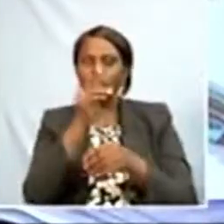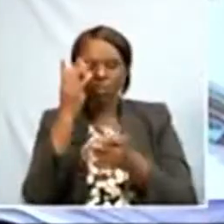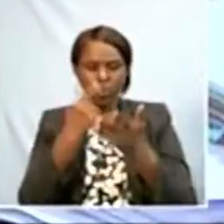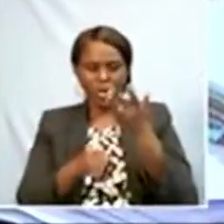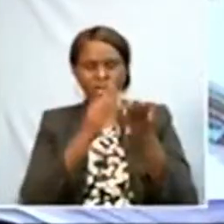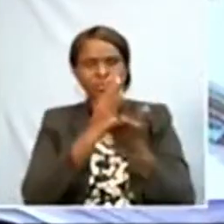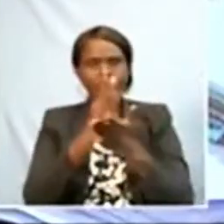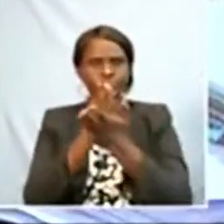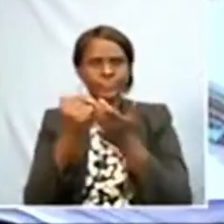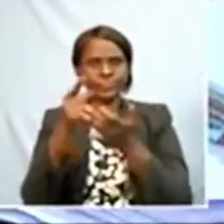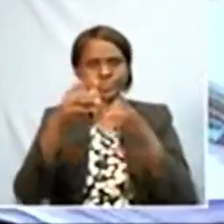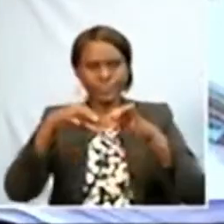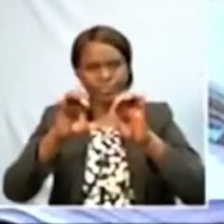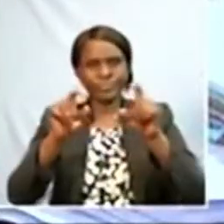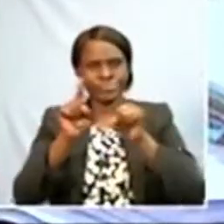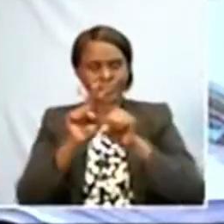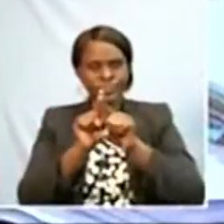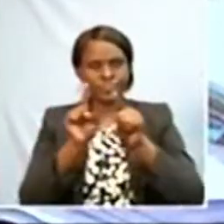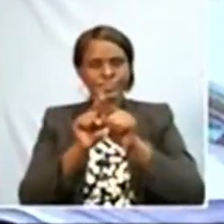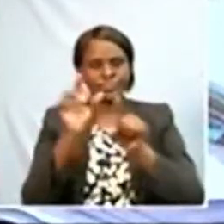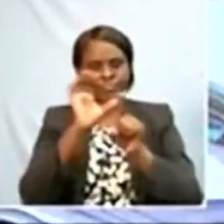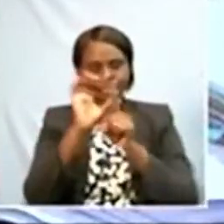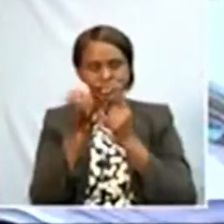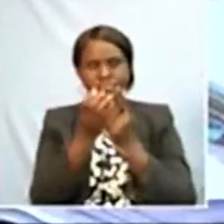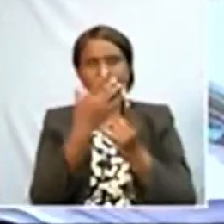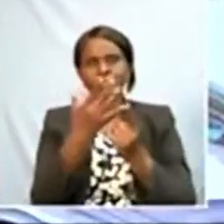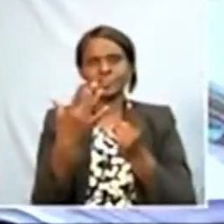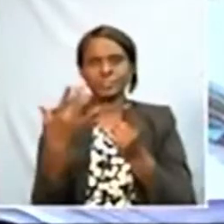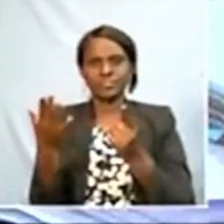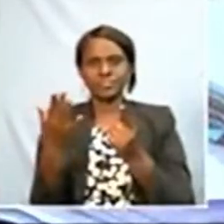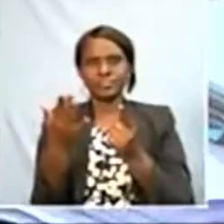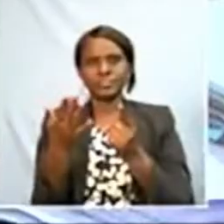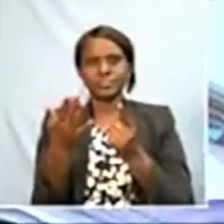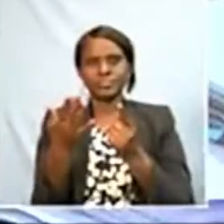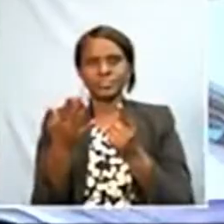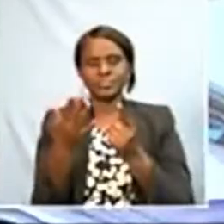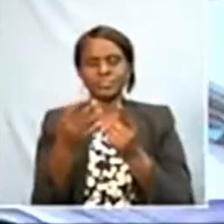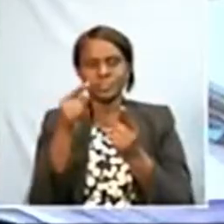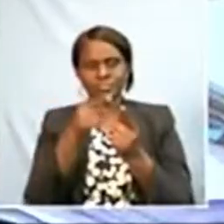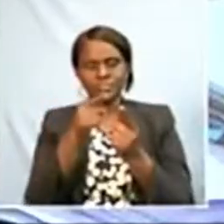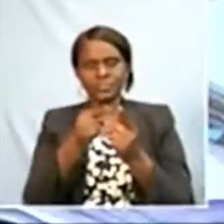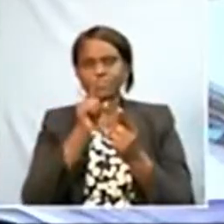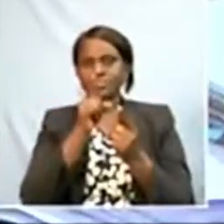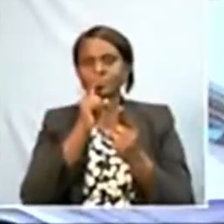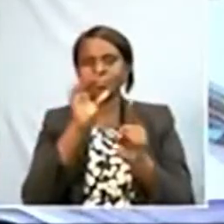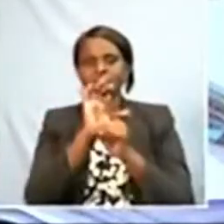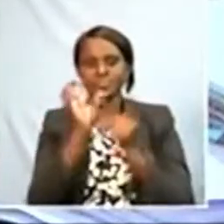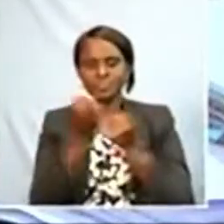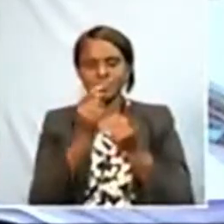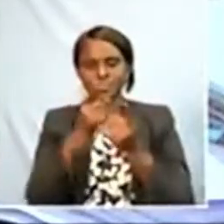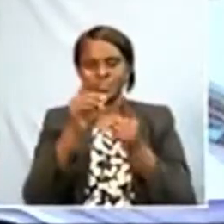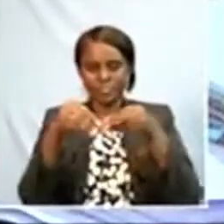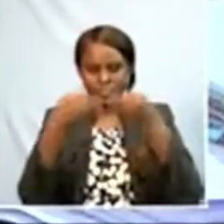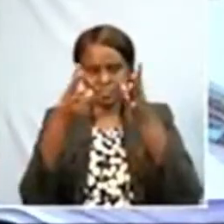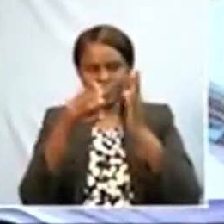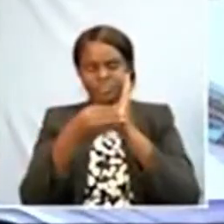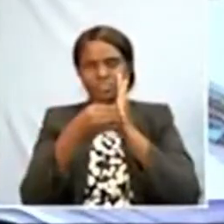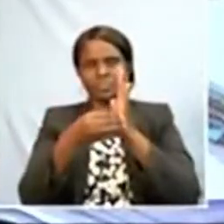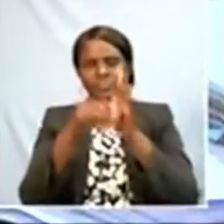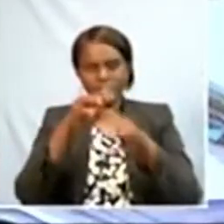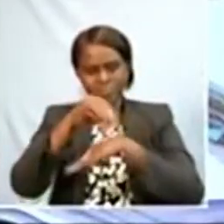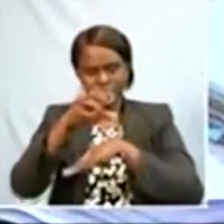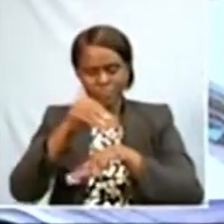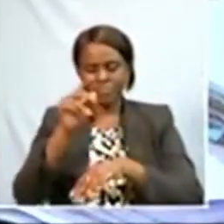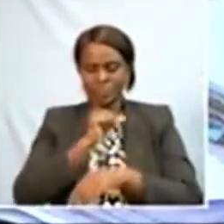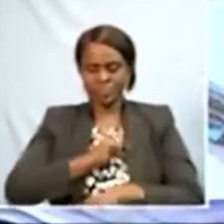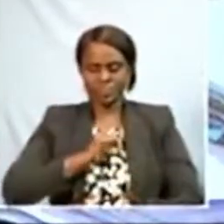you continue doing what you... It's a cultural thing. It is. You are given guidelines. Sorry, Town